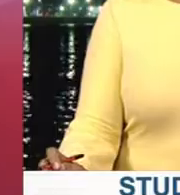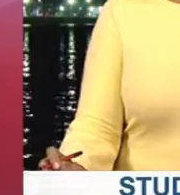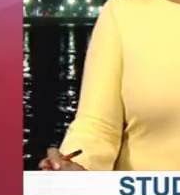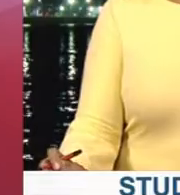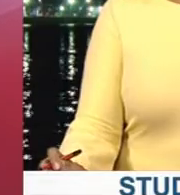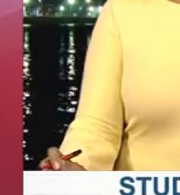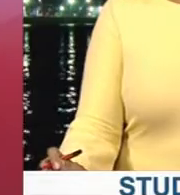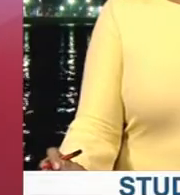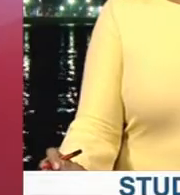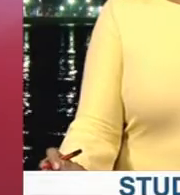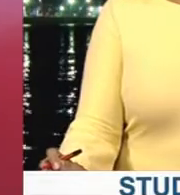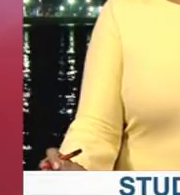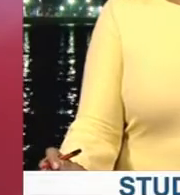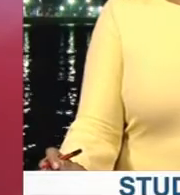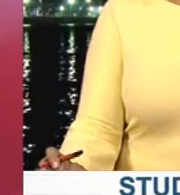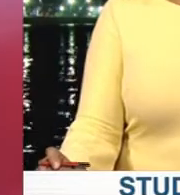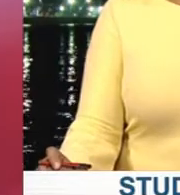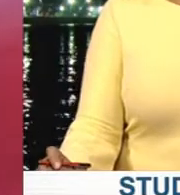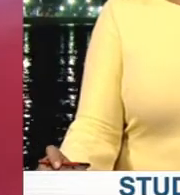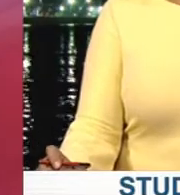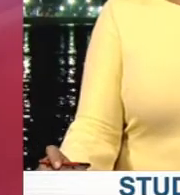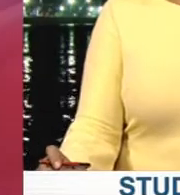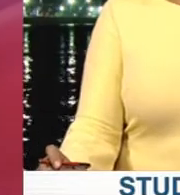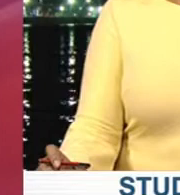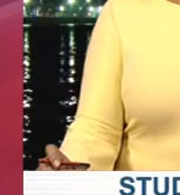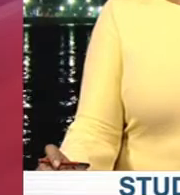what happens next for SODELPA?